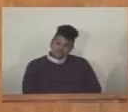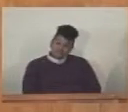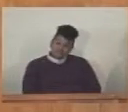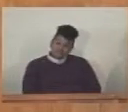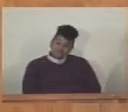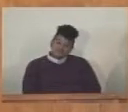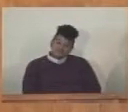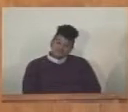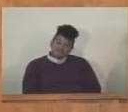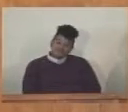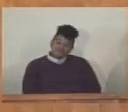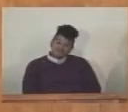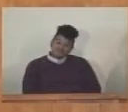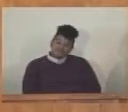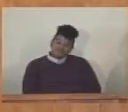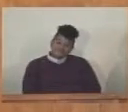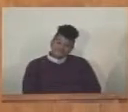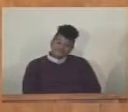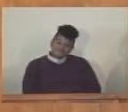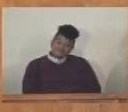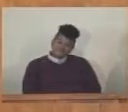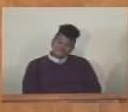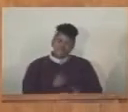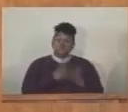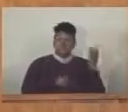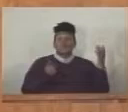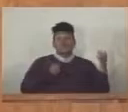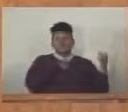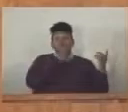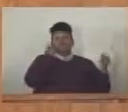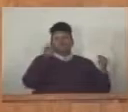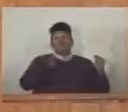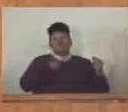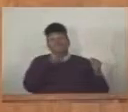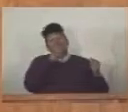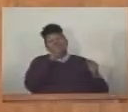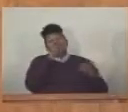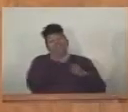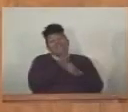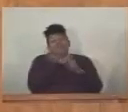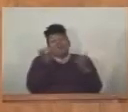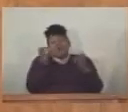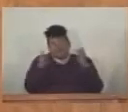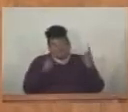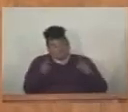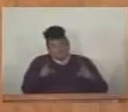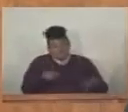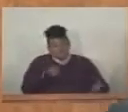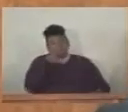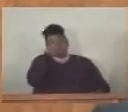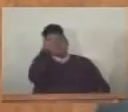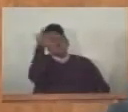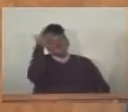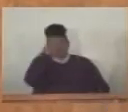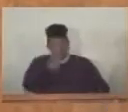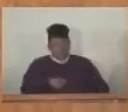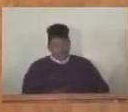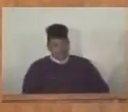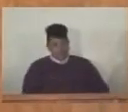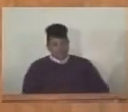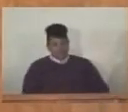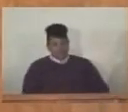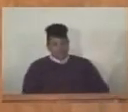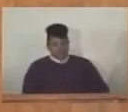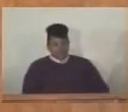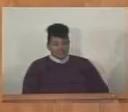So what we're doing here, we're not really getting the wanted people. And let me tell you why, Mr. President. If you think it's